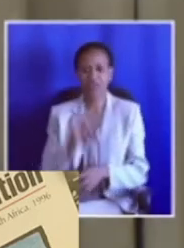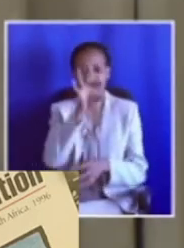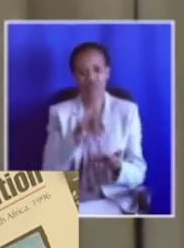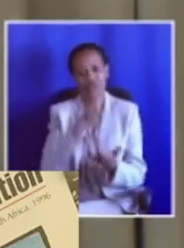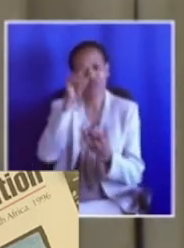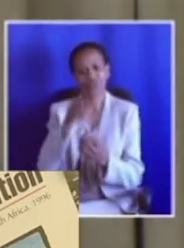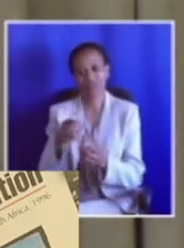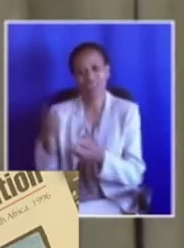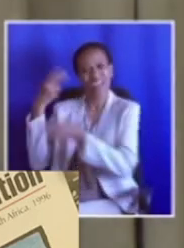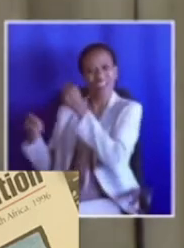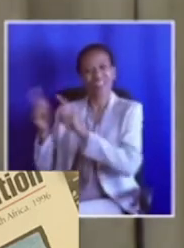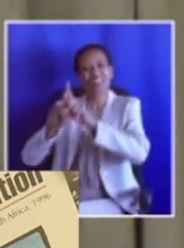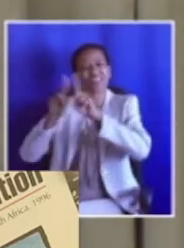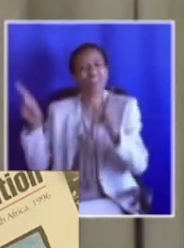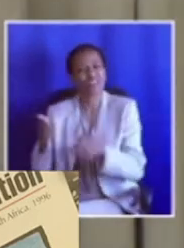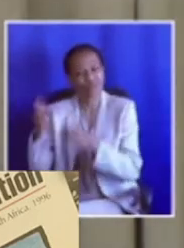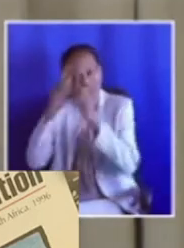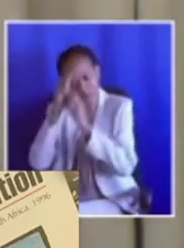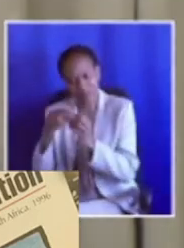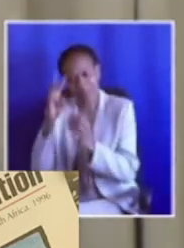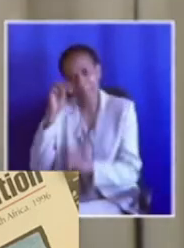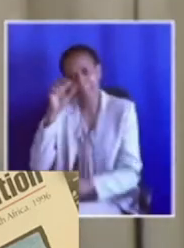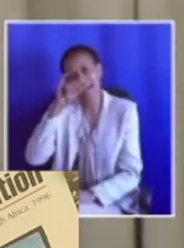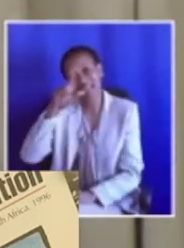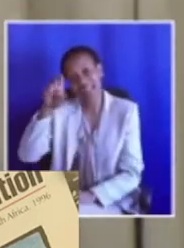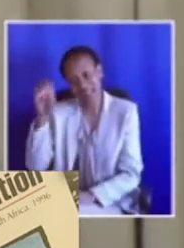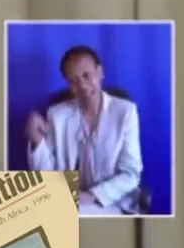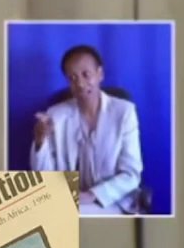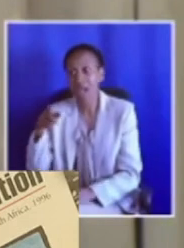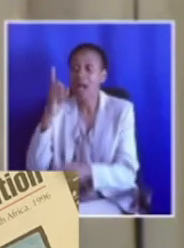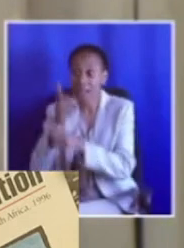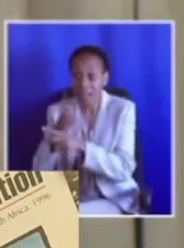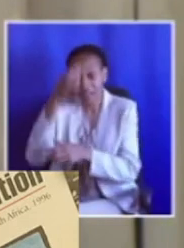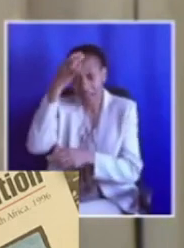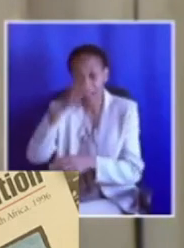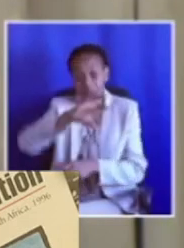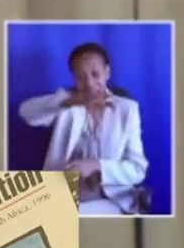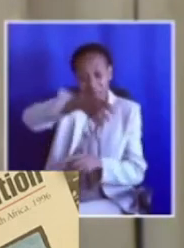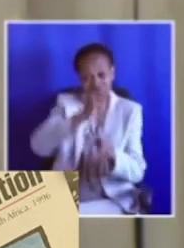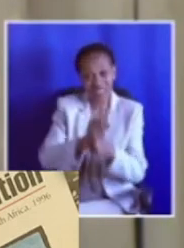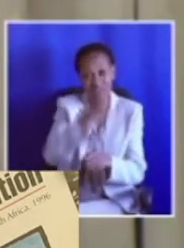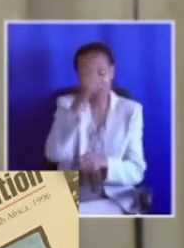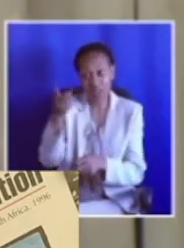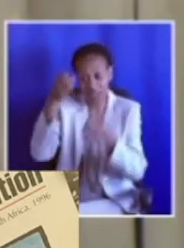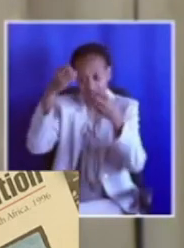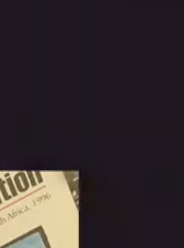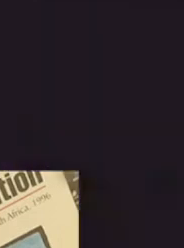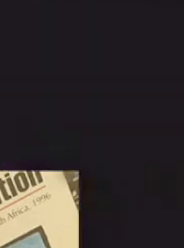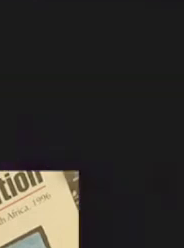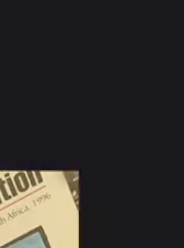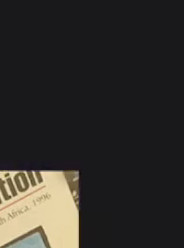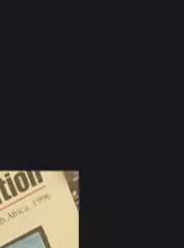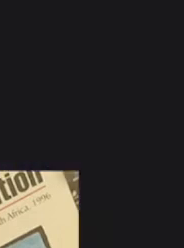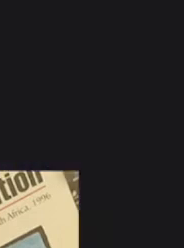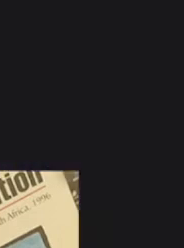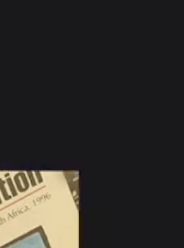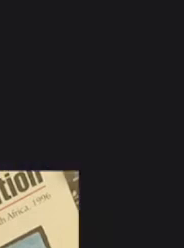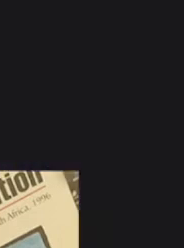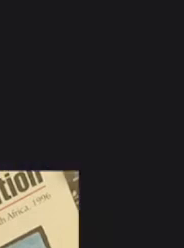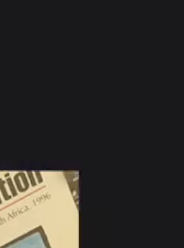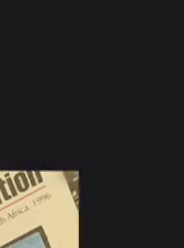of history, Honorable Mahile. You're going to lose the Gauteng government as well and going to sit in the opposition Honorable benches. Lund, can you address